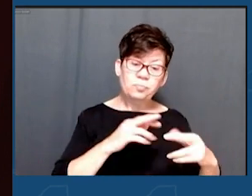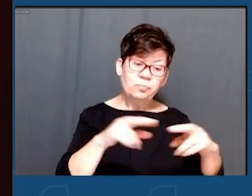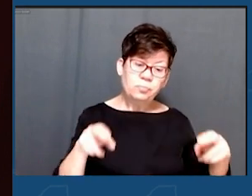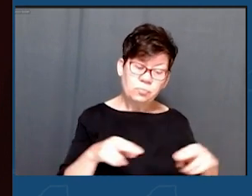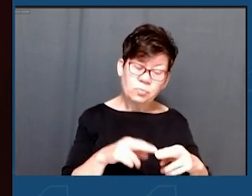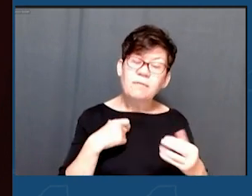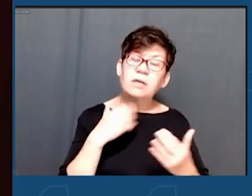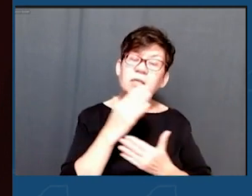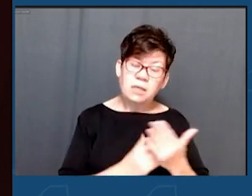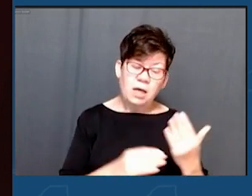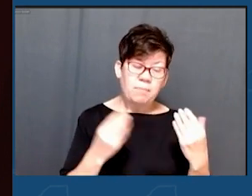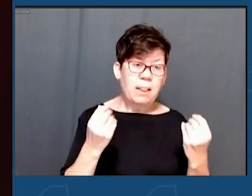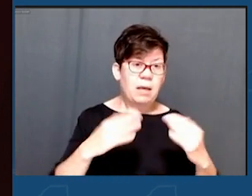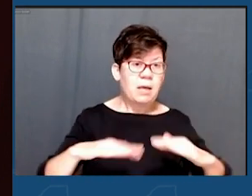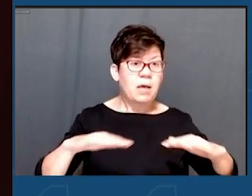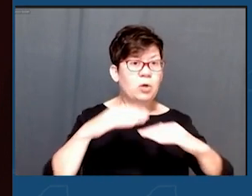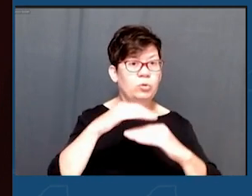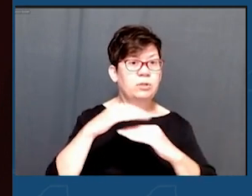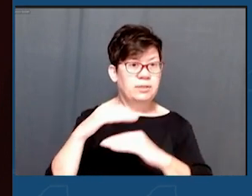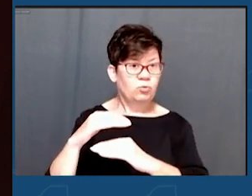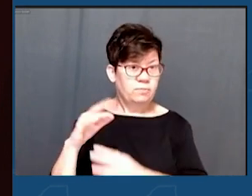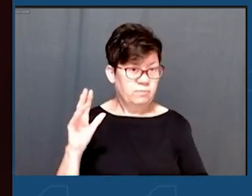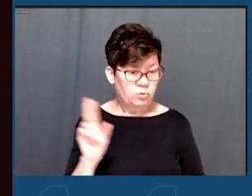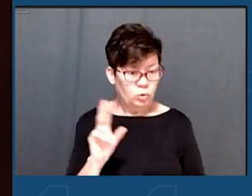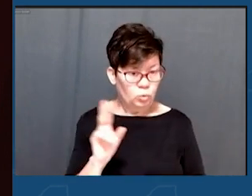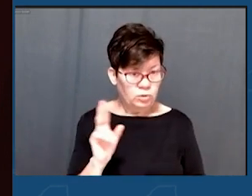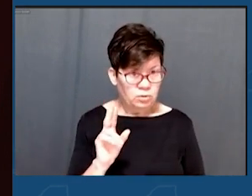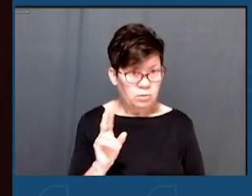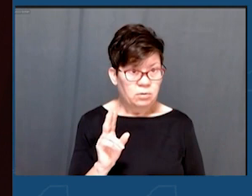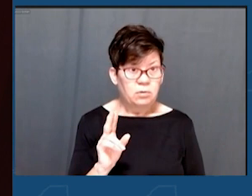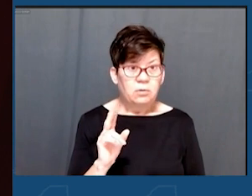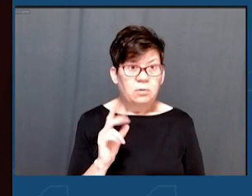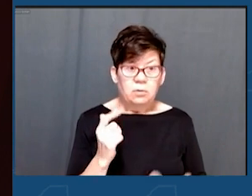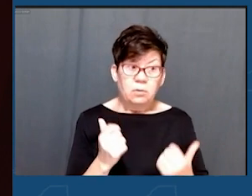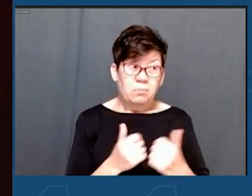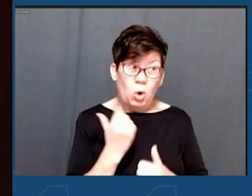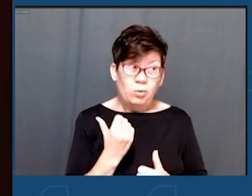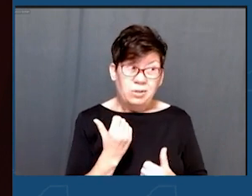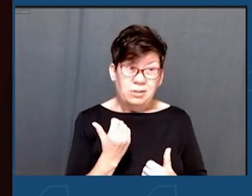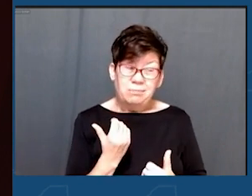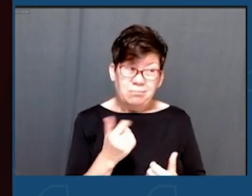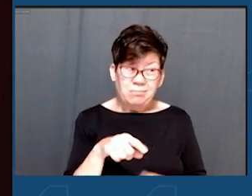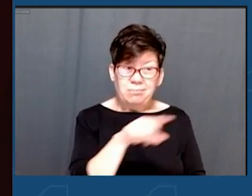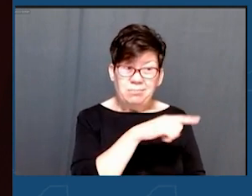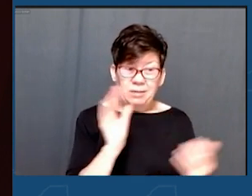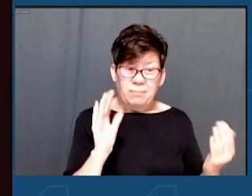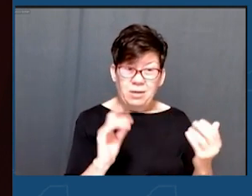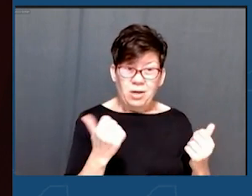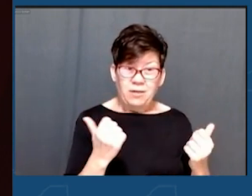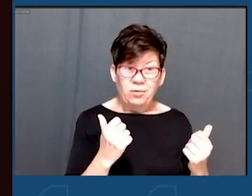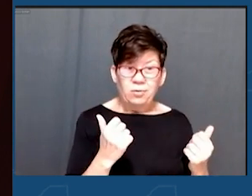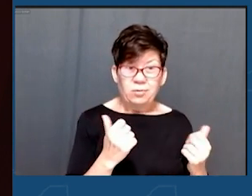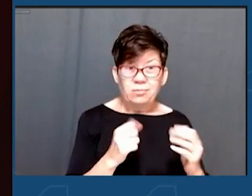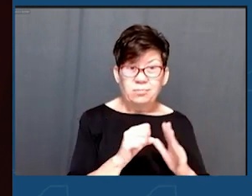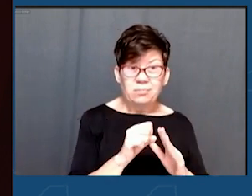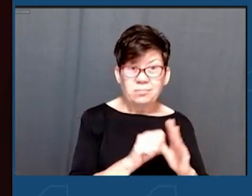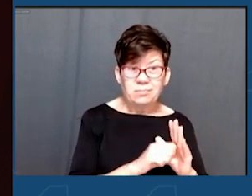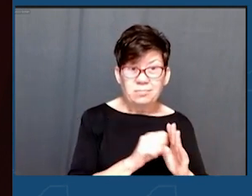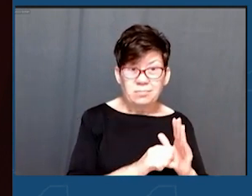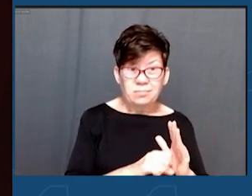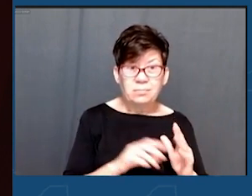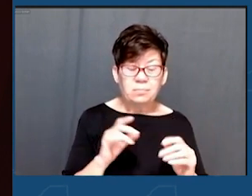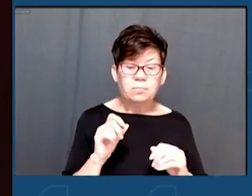policies, some of the most restrictive in the nation. You see the impact. You see the impact of this. And New Yorkers are calling out for